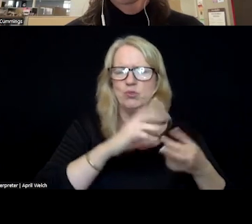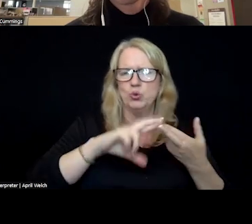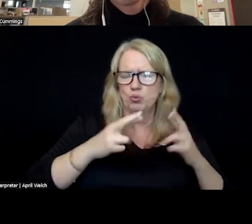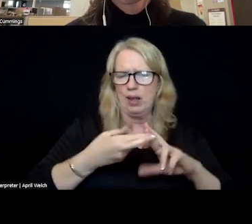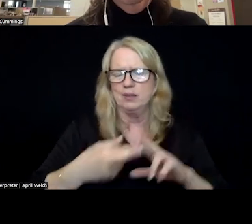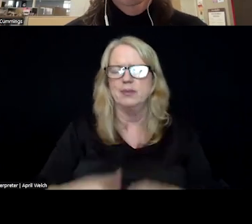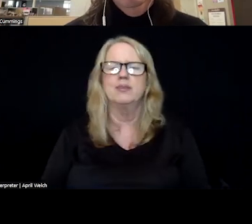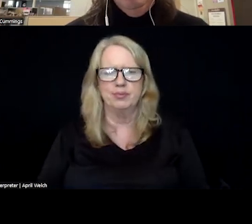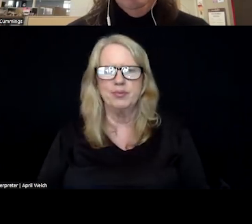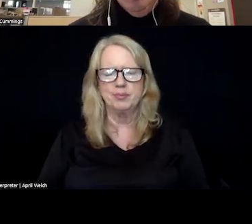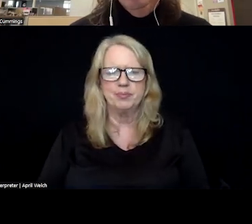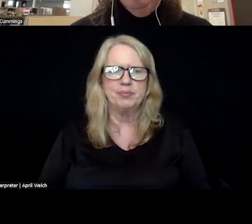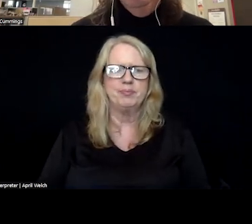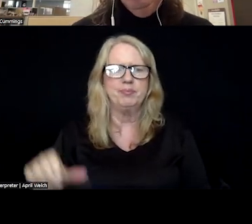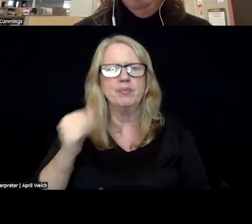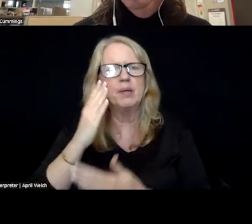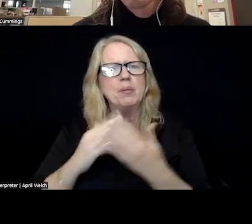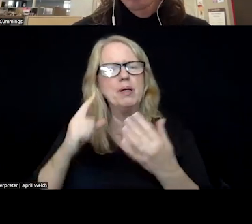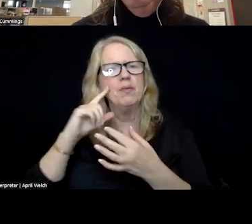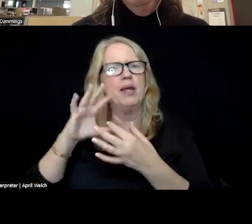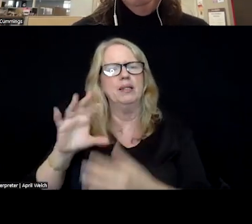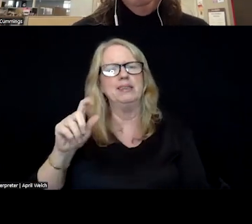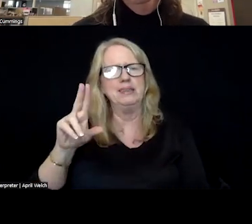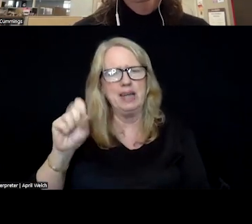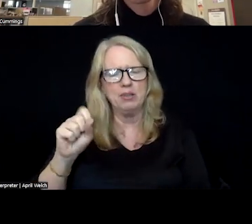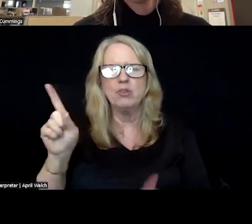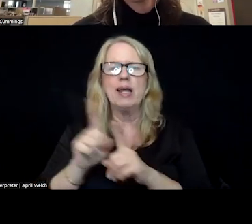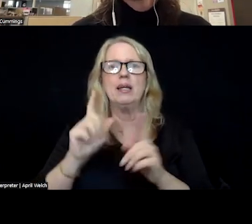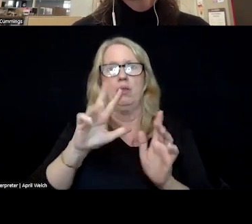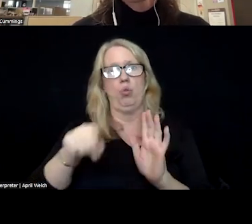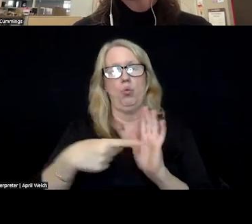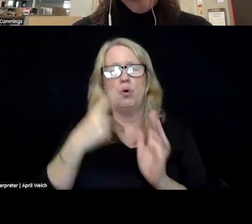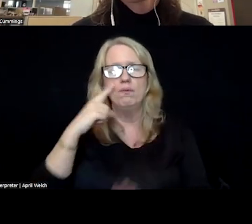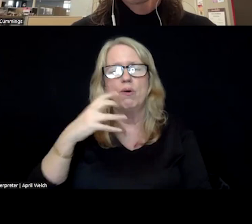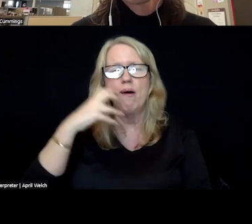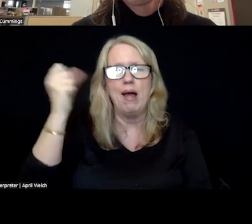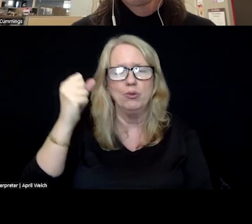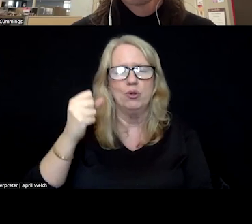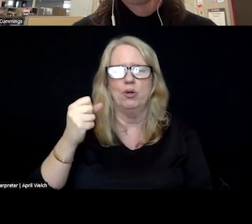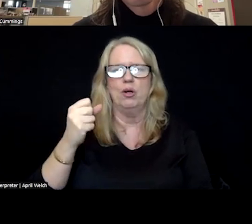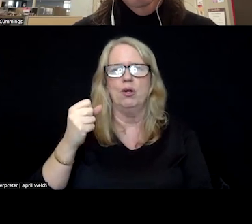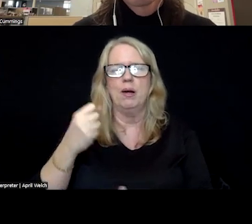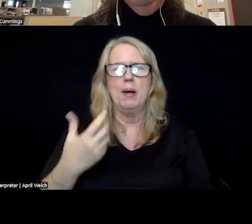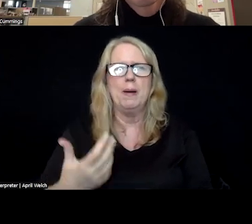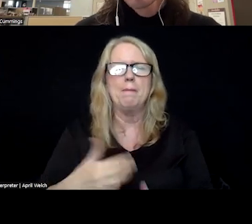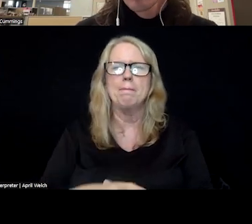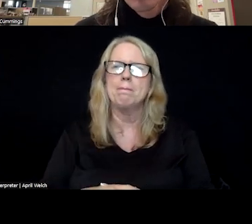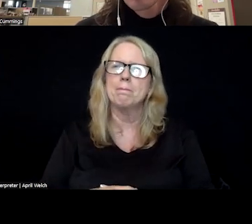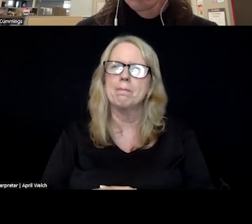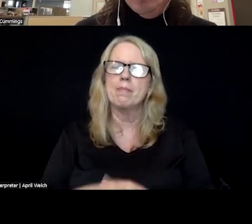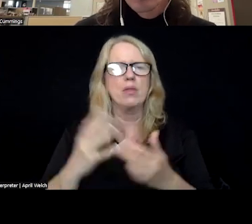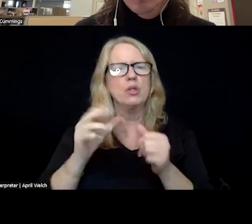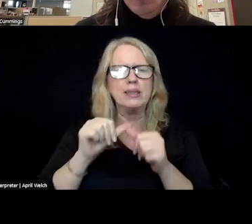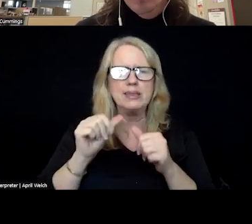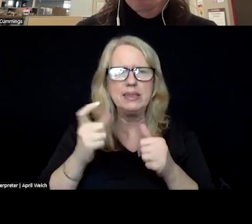here in relation to the status culture and role of elders is that there's this constant need of continuous